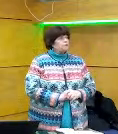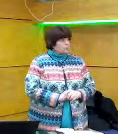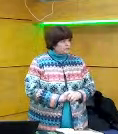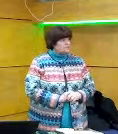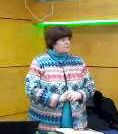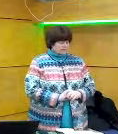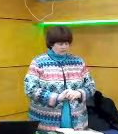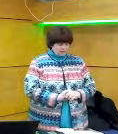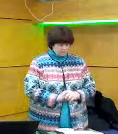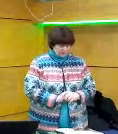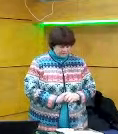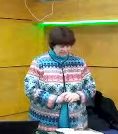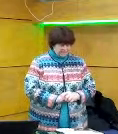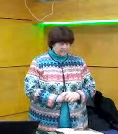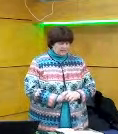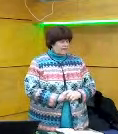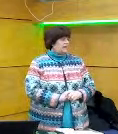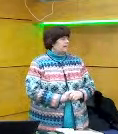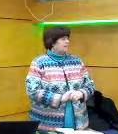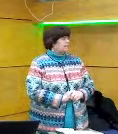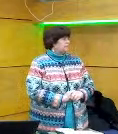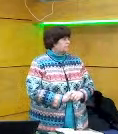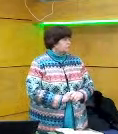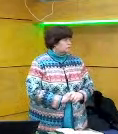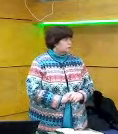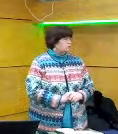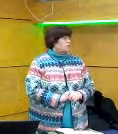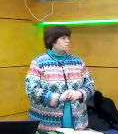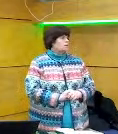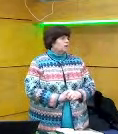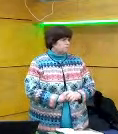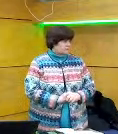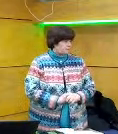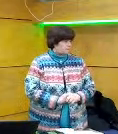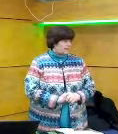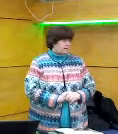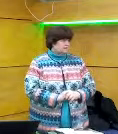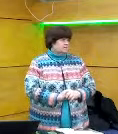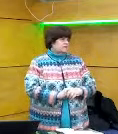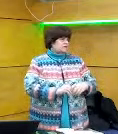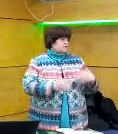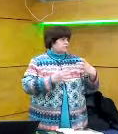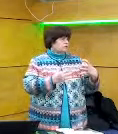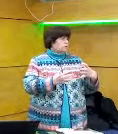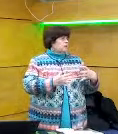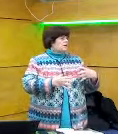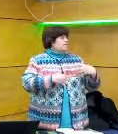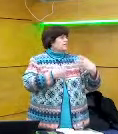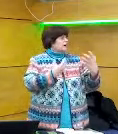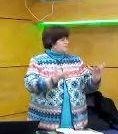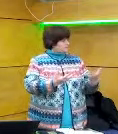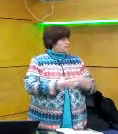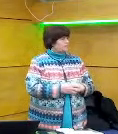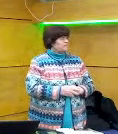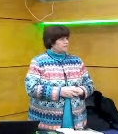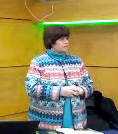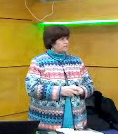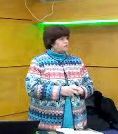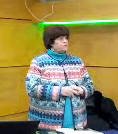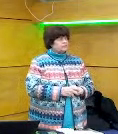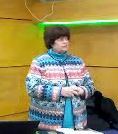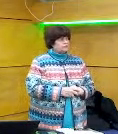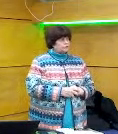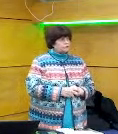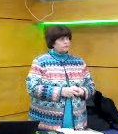with increased complexity and social problematics. So the kinds of things that